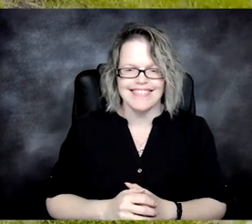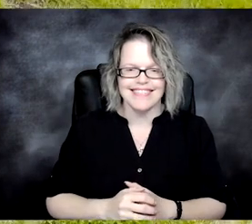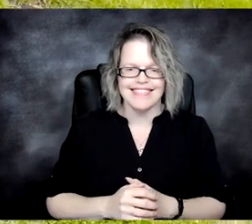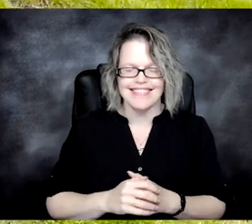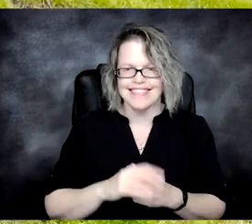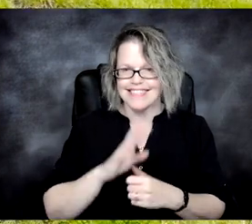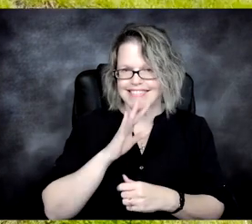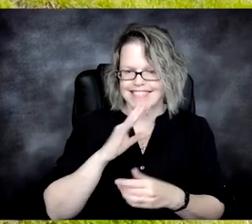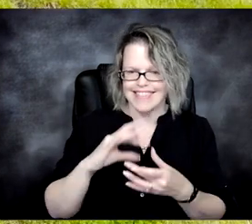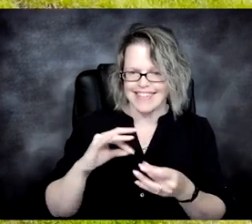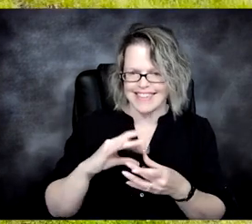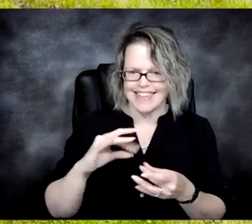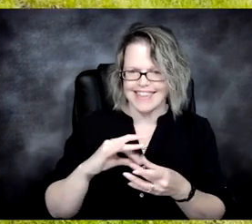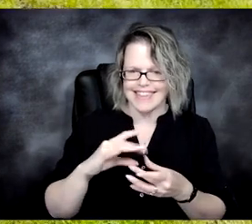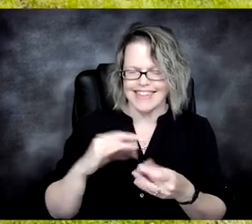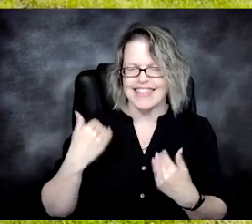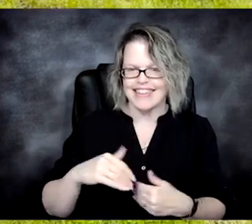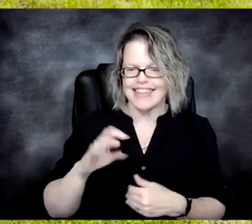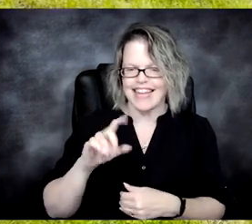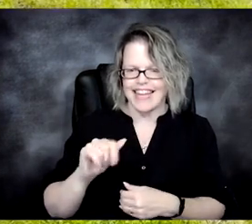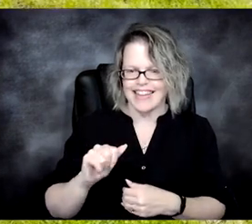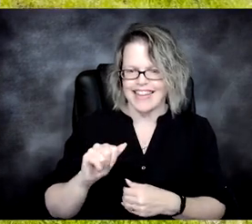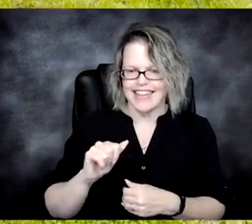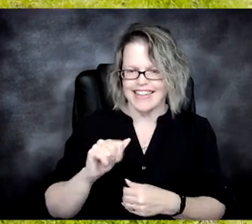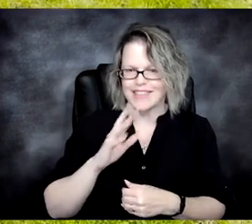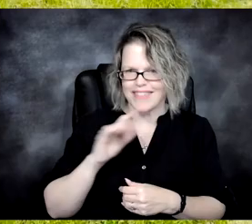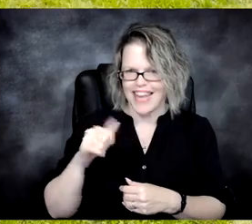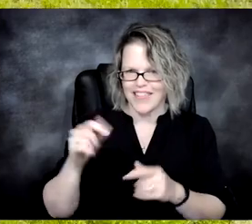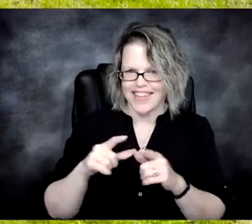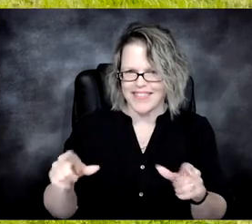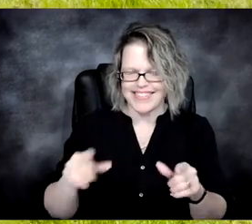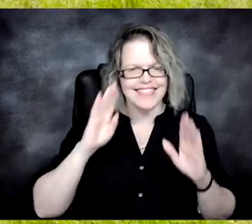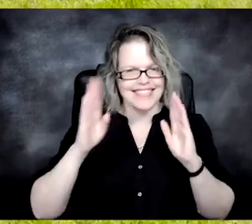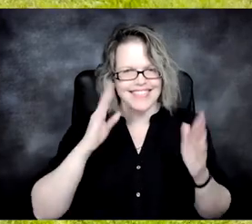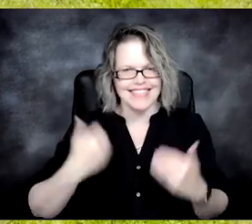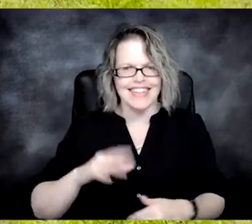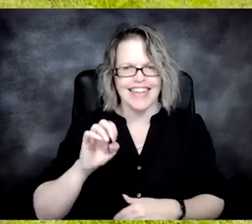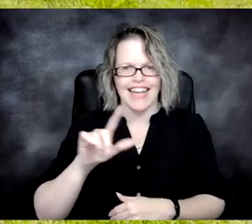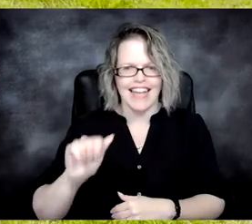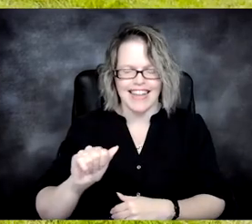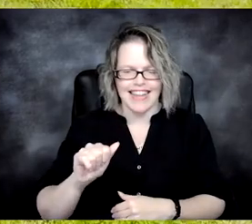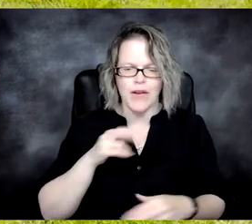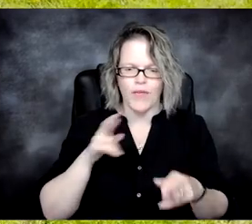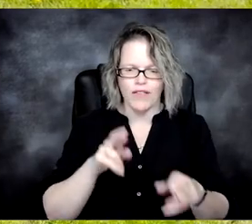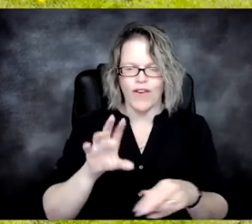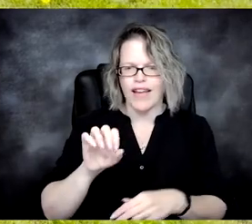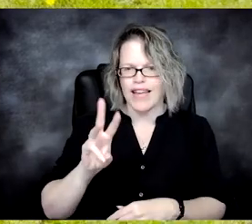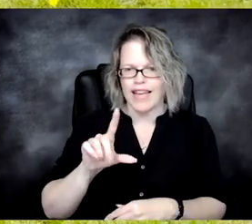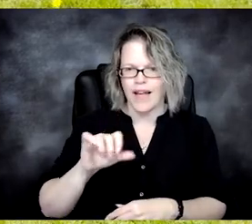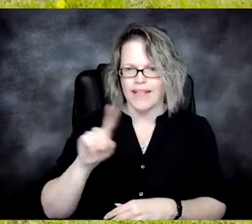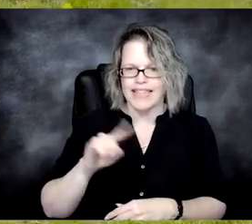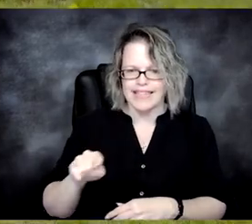Naklish Kahaya, Sasayas Squatch Ella Sharon, Hasit and Titan Napam Siaps. Hello, my name is Ella Sharon. My river is the Kalitz River, and I am